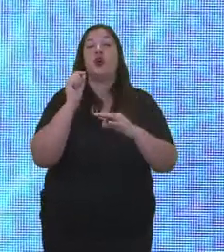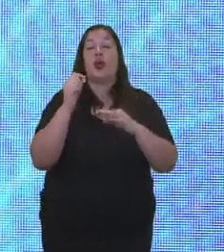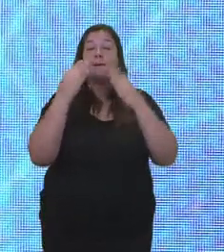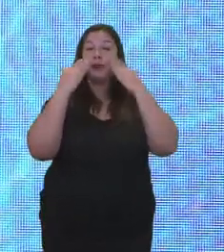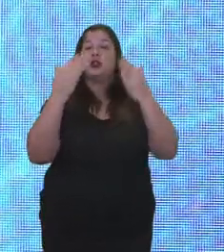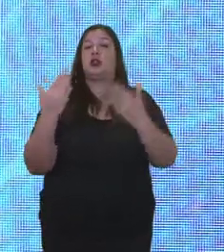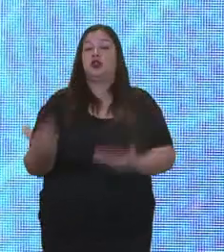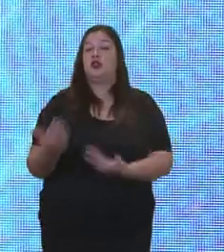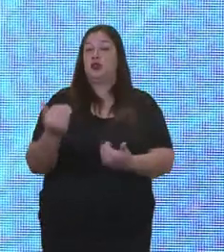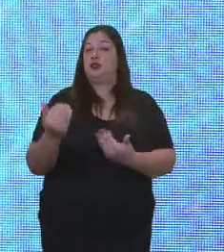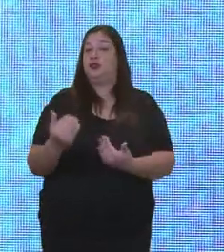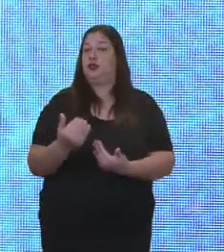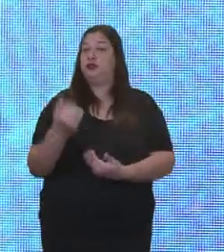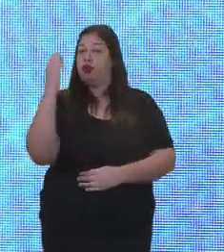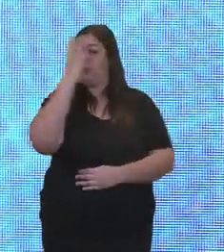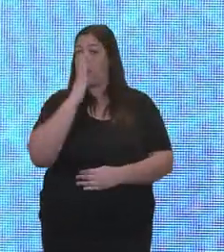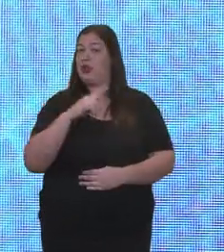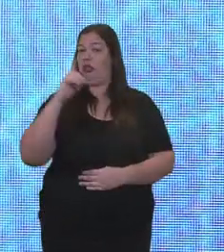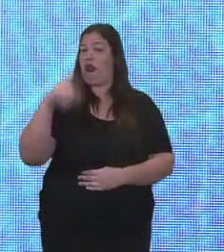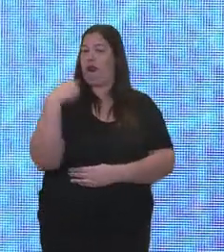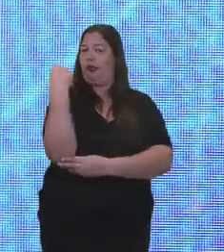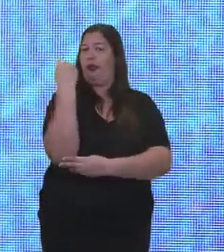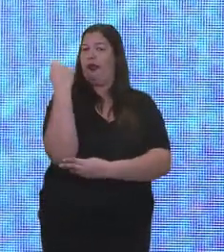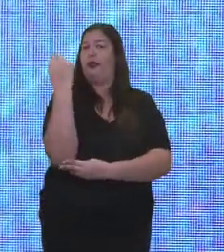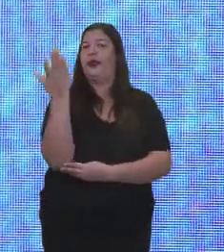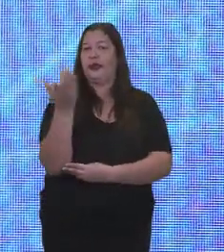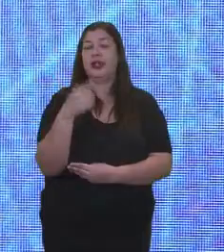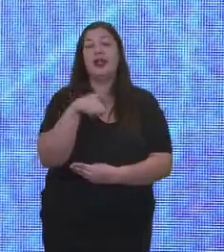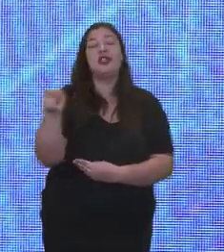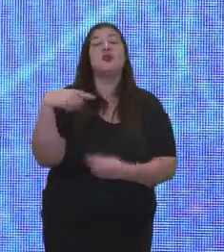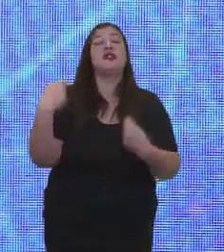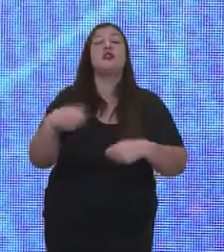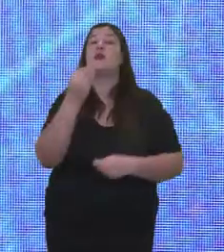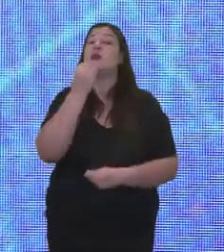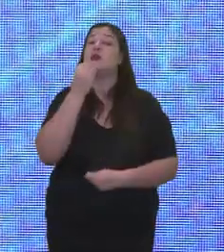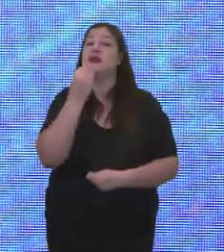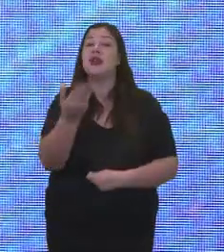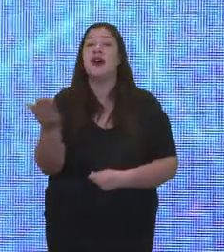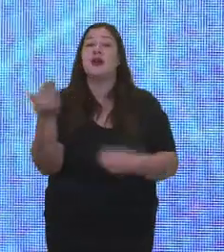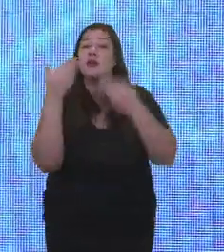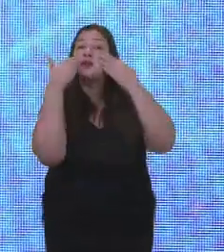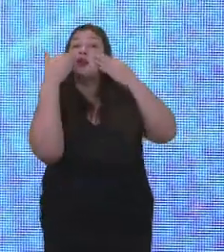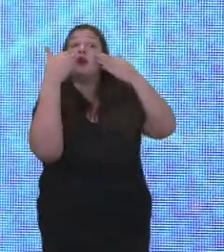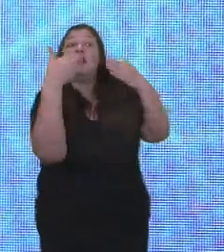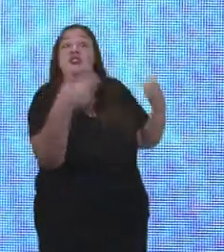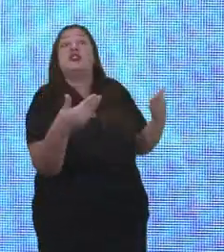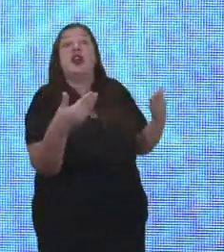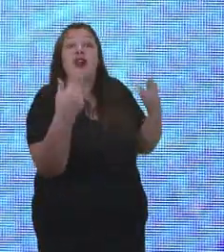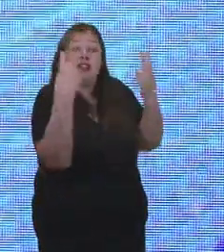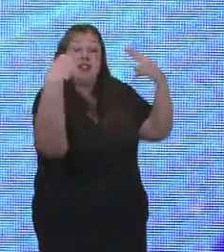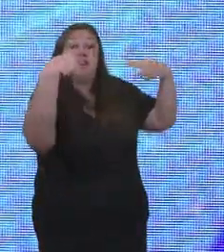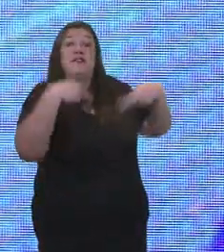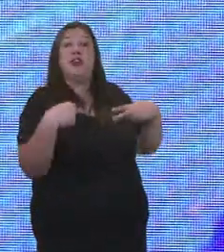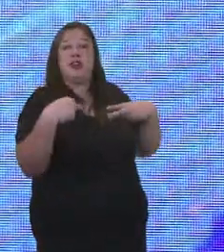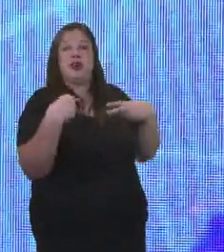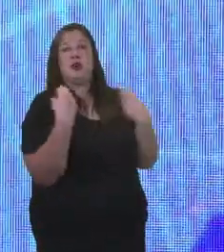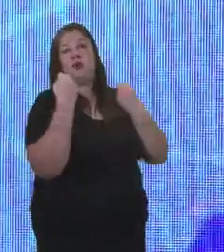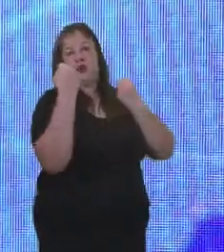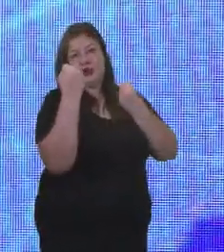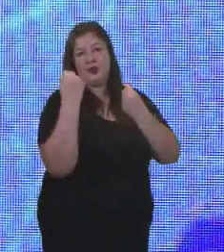companies and show that the Brazilian youth has power. All they need is opportunity to see themselves as a